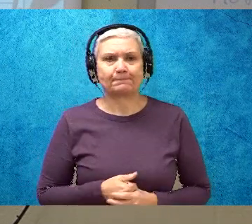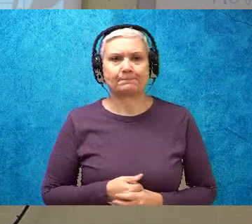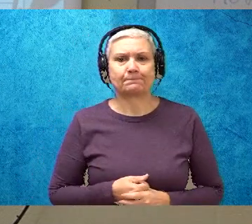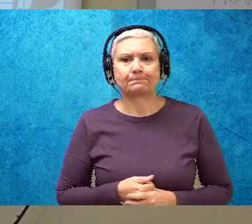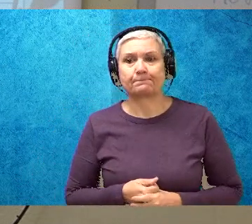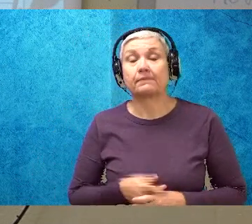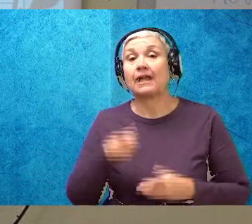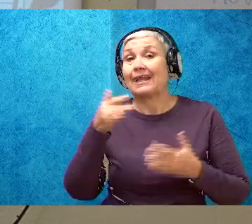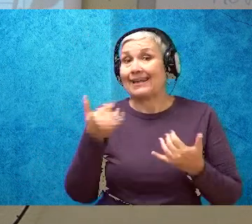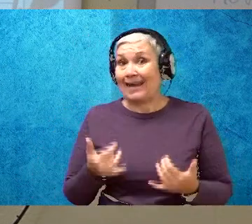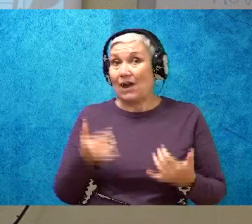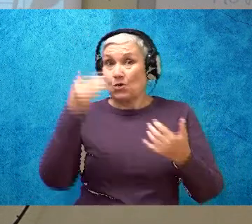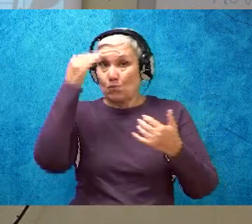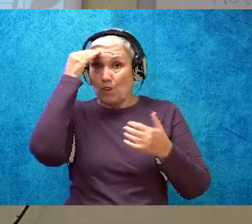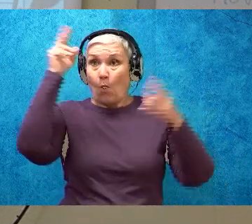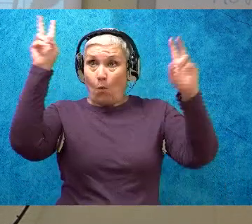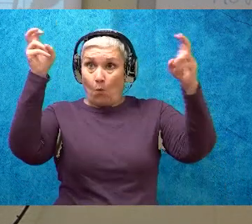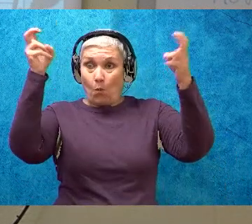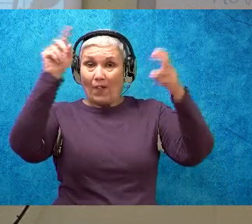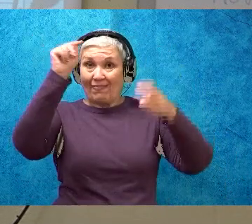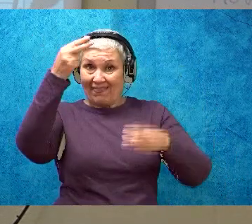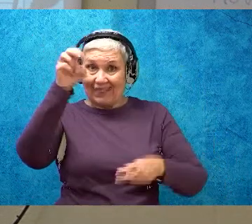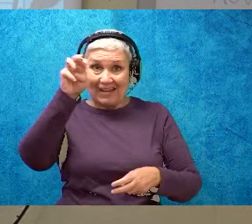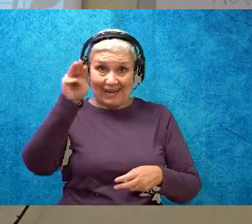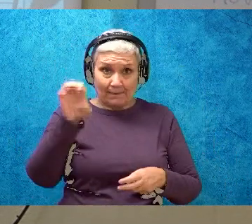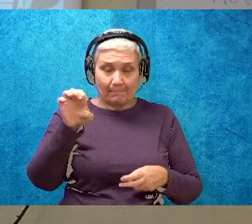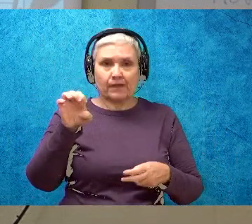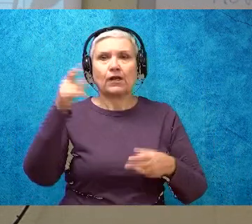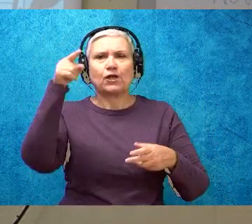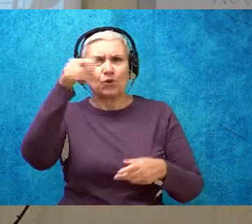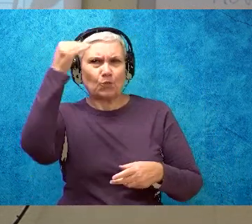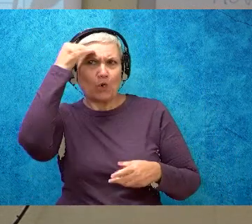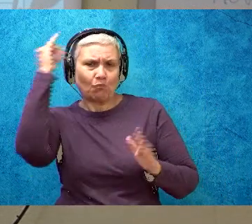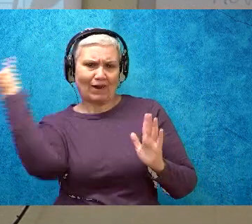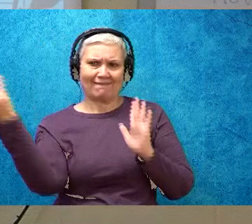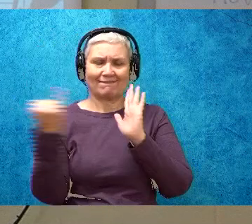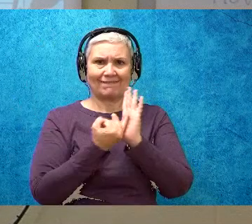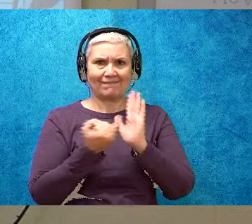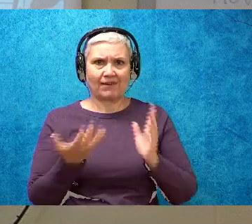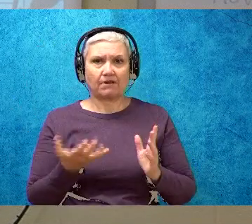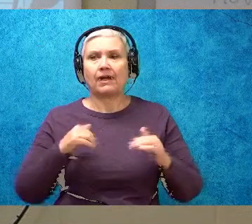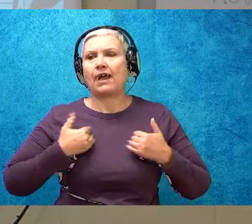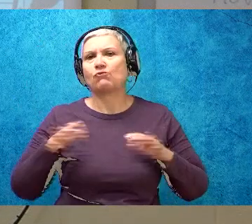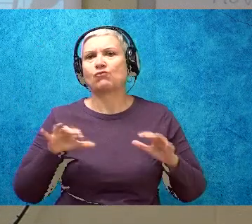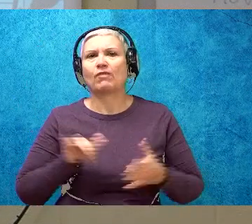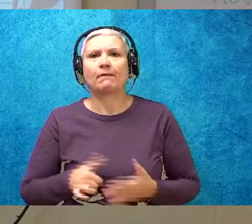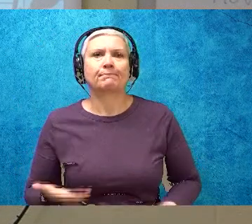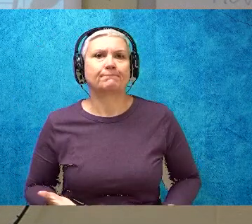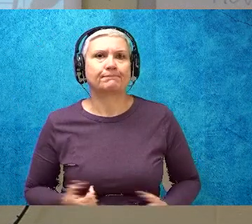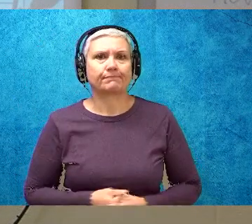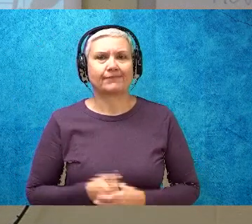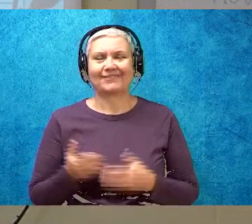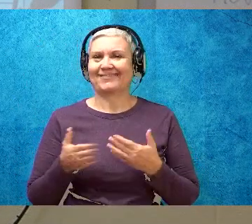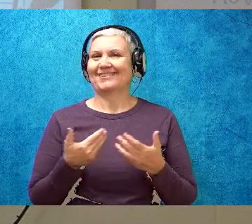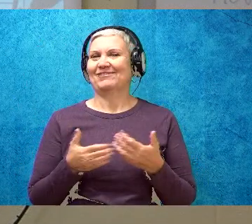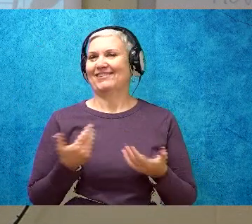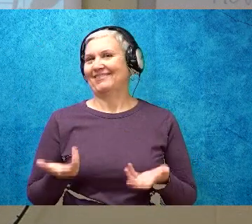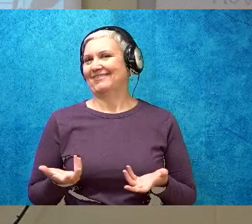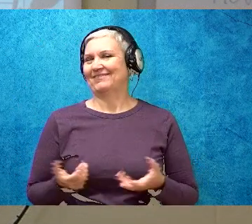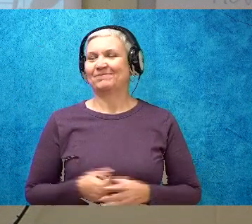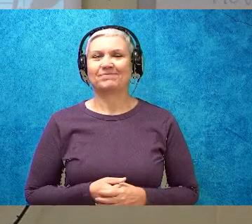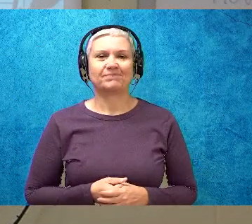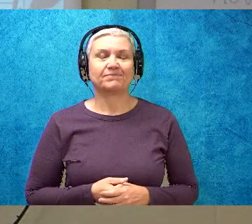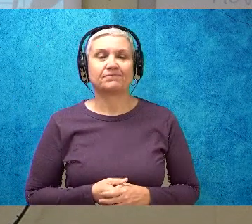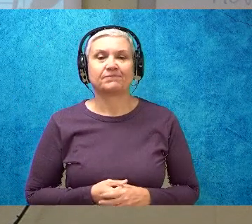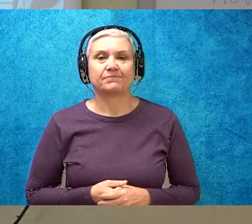know what theme is, you know you have to identify it. How do you do it? Very simple. All right? So if you